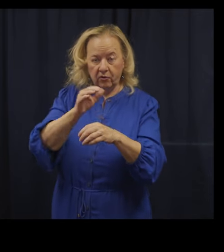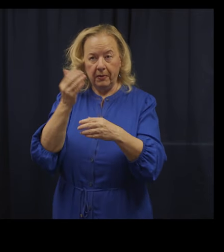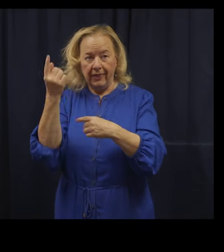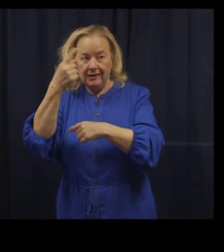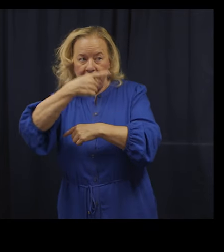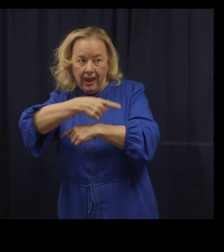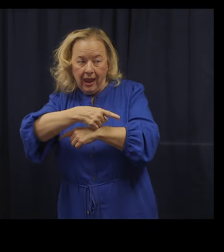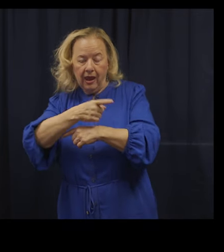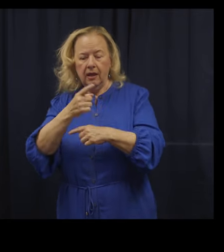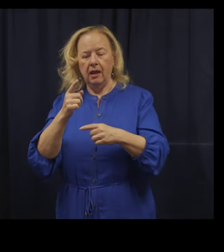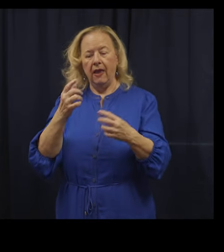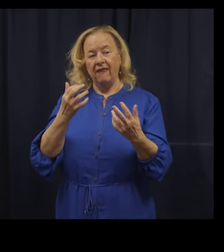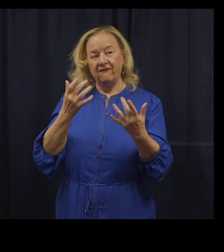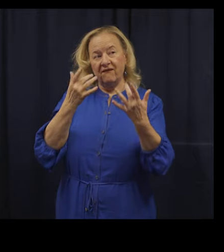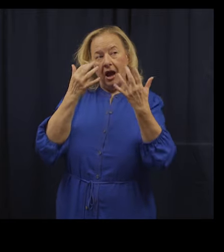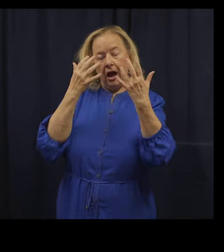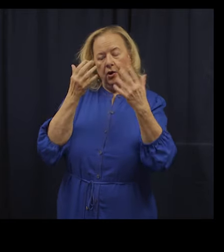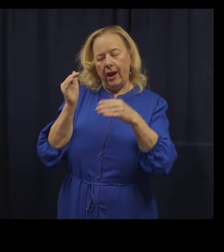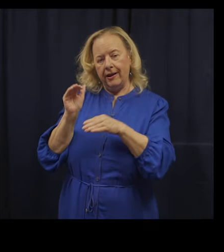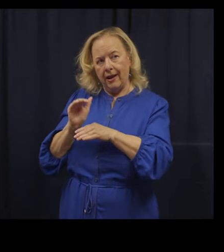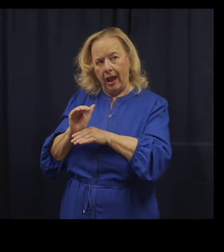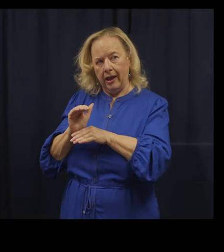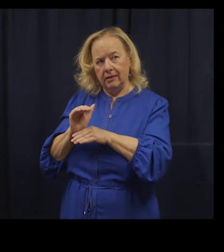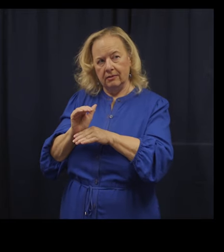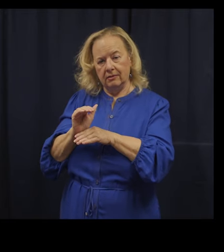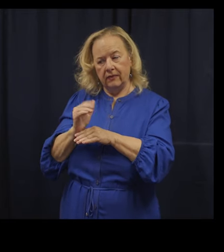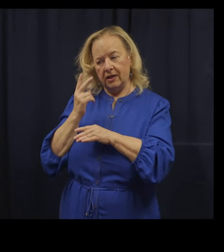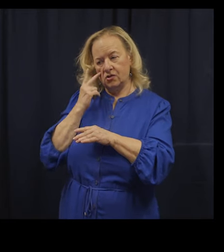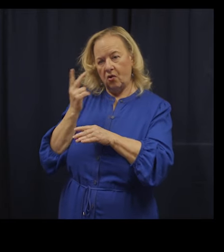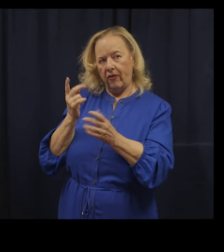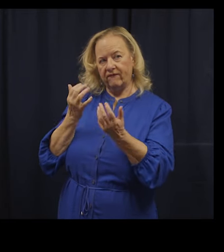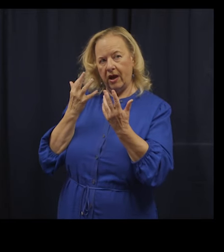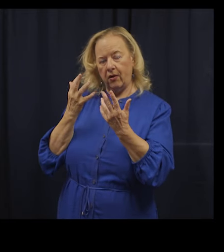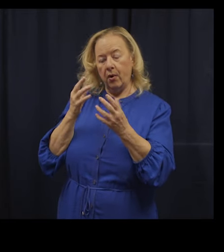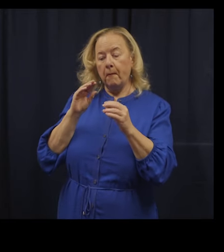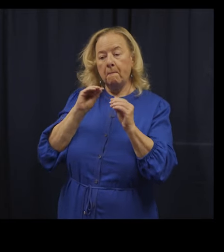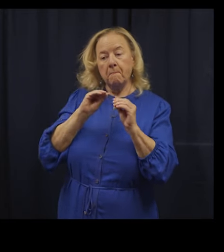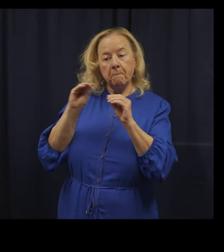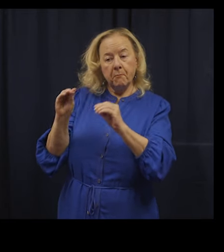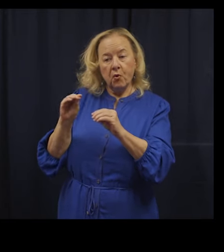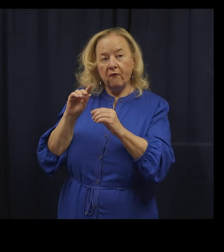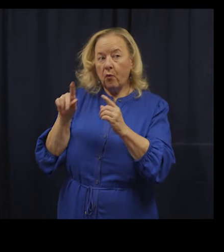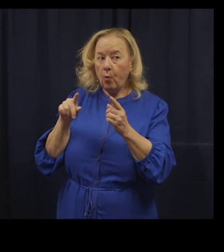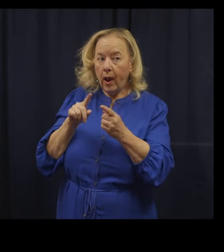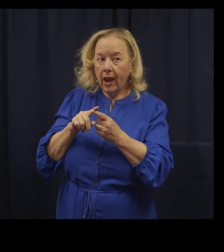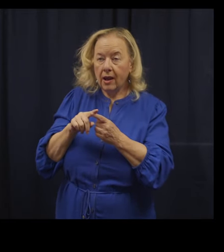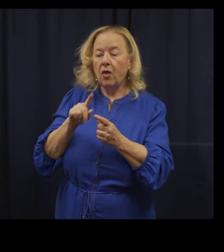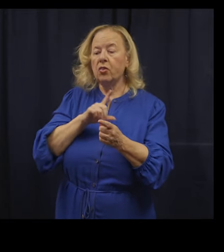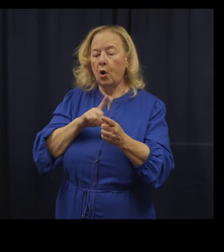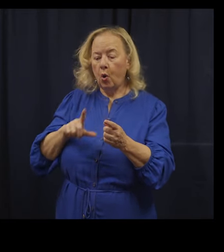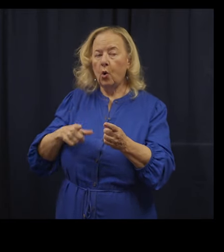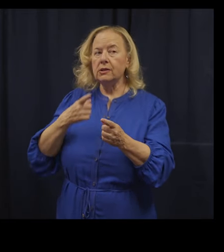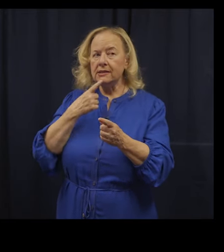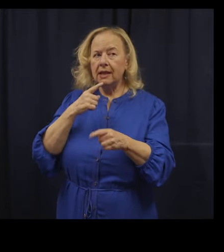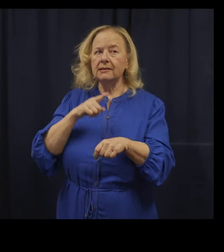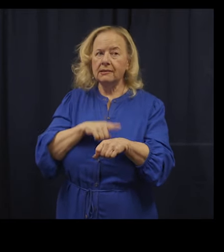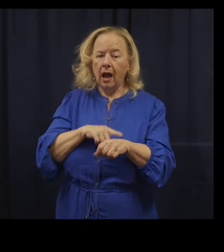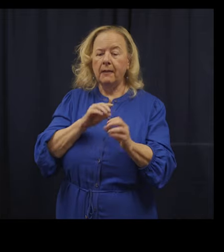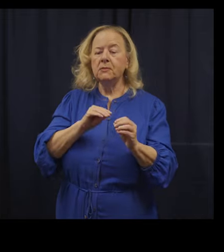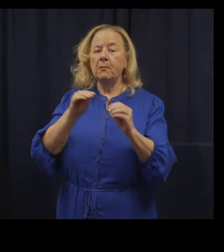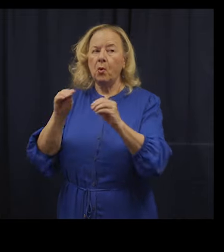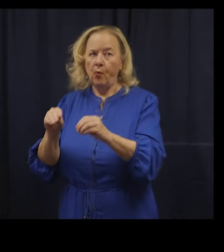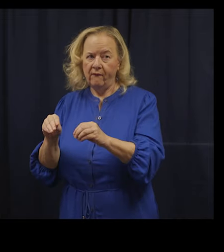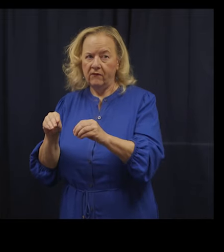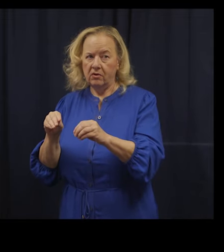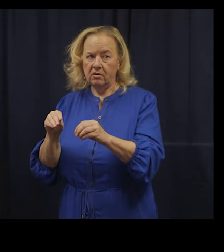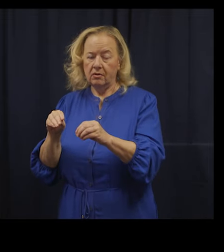night. And when did they move? They only would move when the Lord said it's time to move. Well,